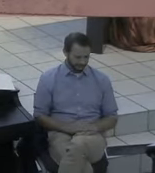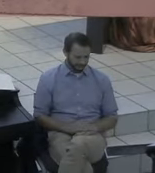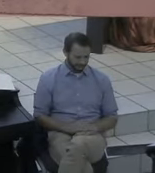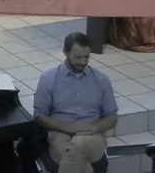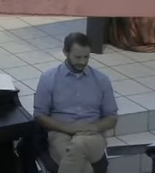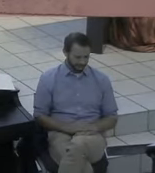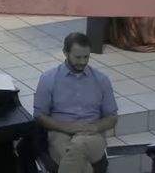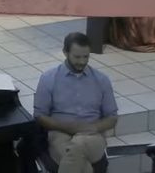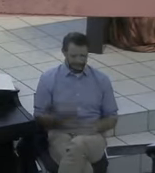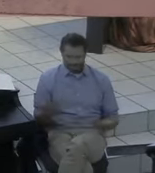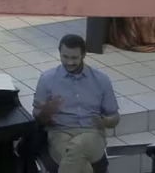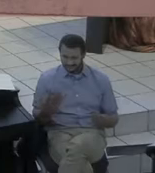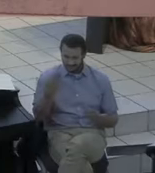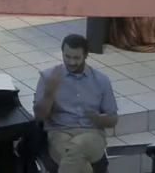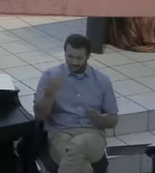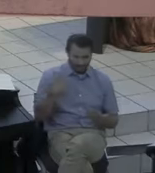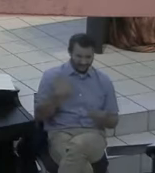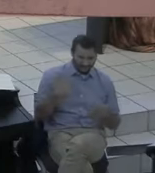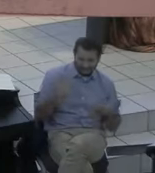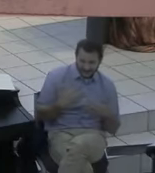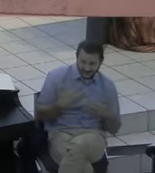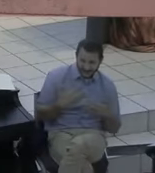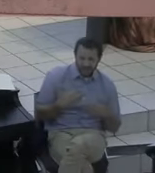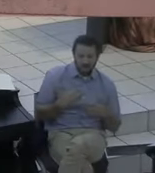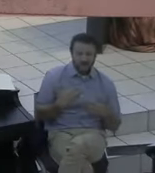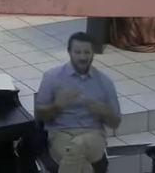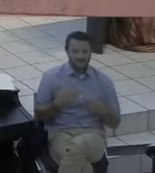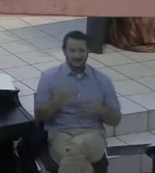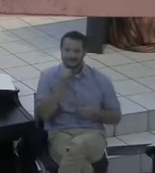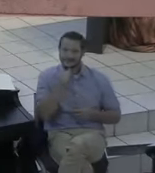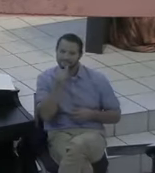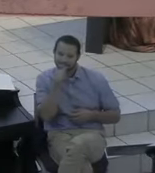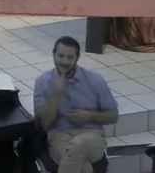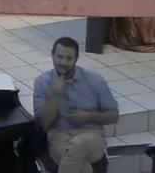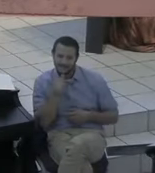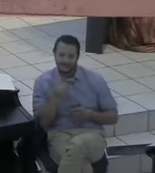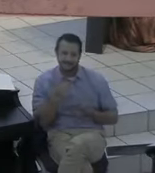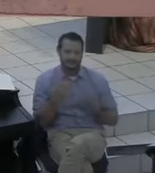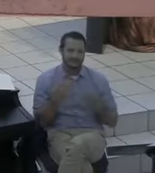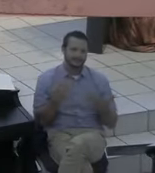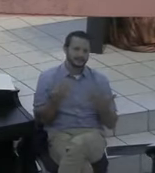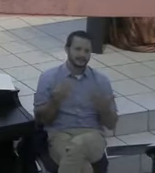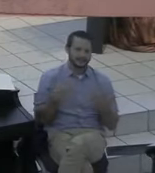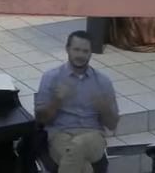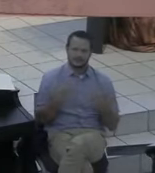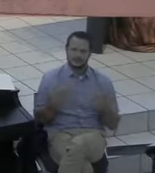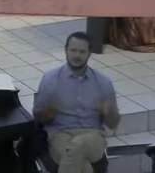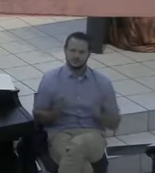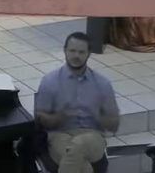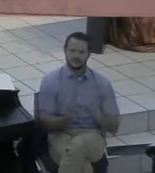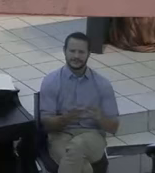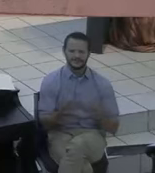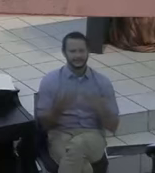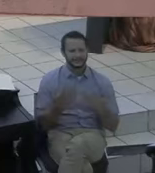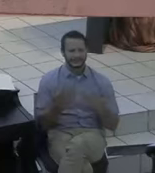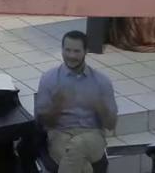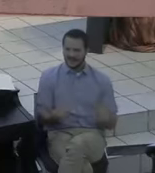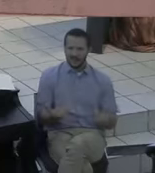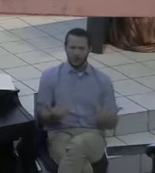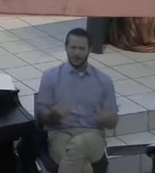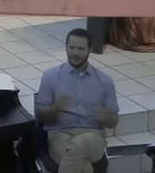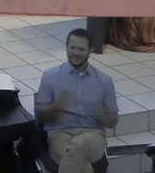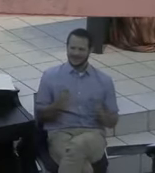perhaps? Resistance? Impatient? We try to move wisdom along a little bit. Instant